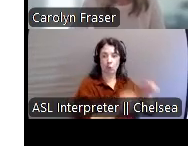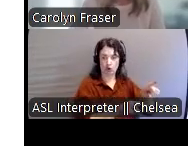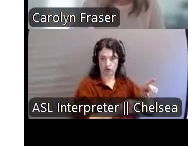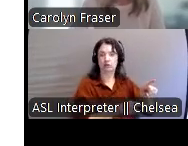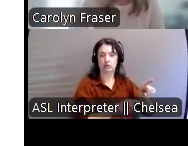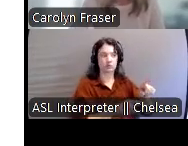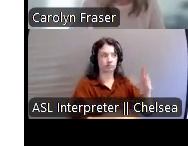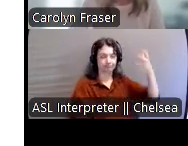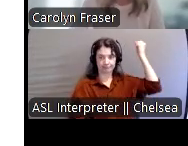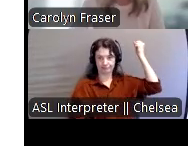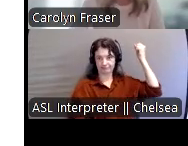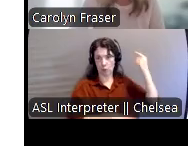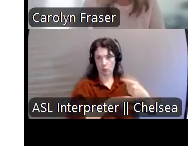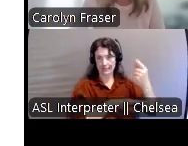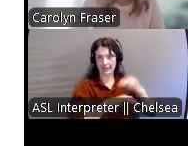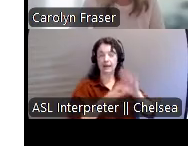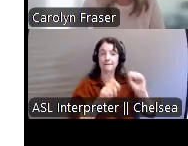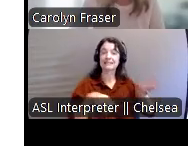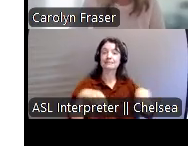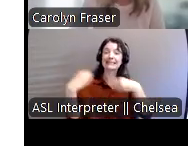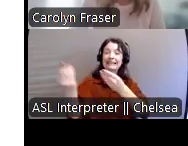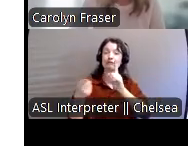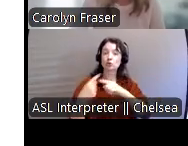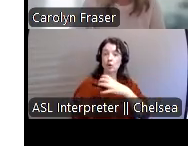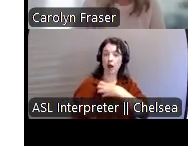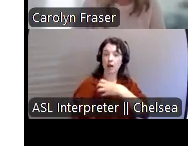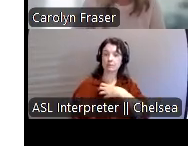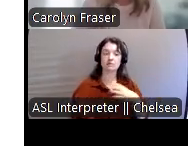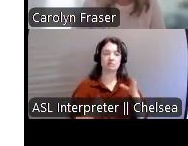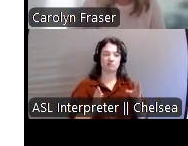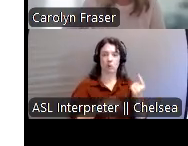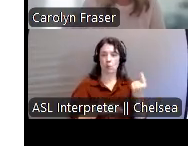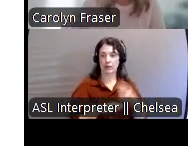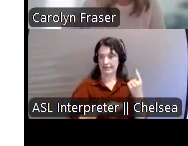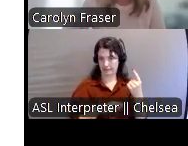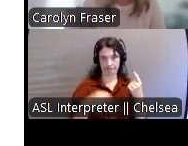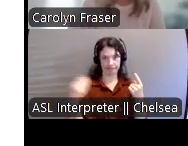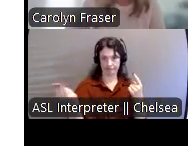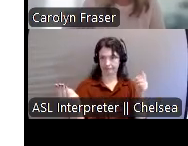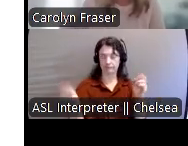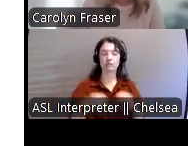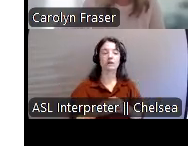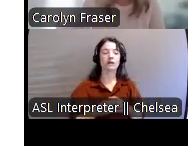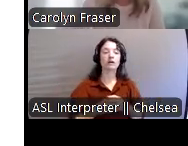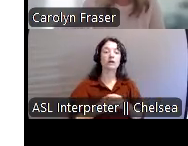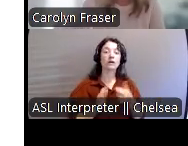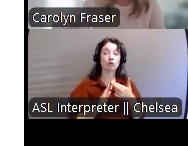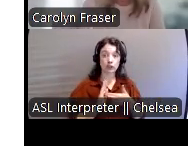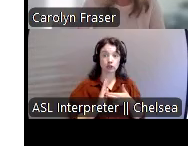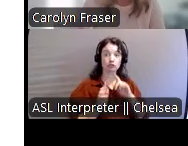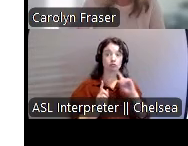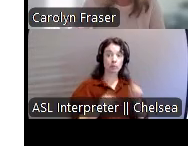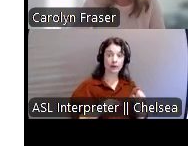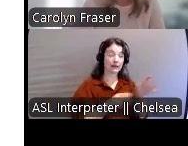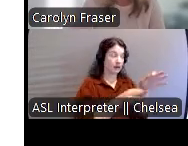Firearms must be surrendered to authorities within 24 hours. And records and reporting. So courts must advise the CFO